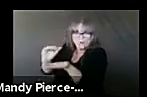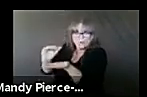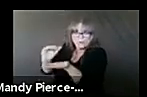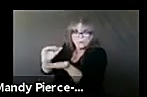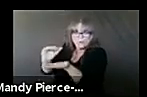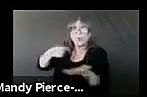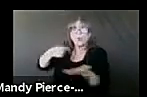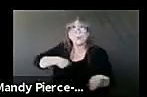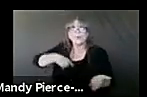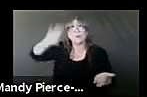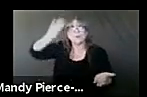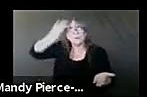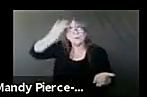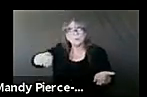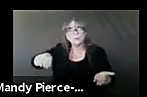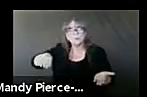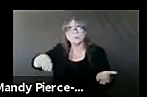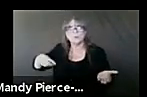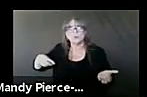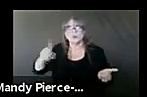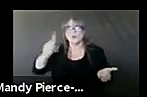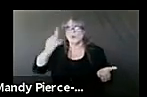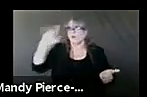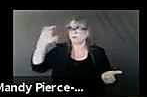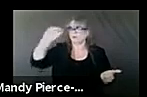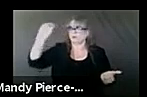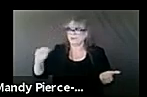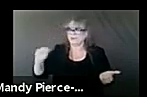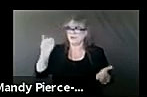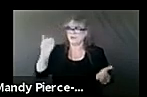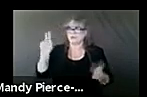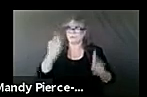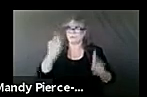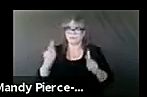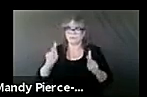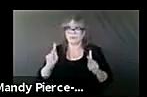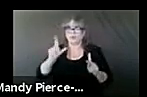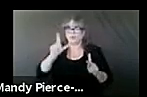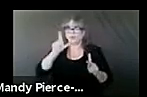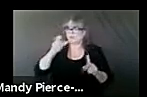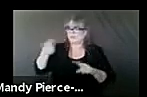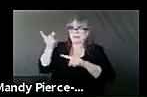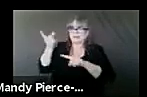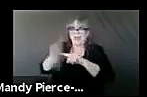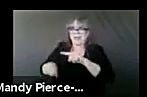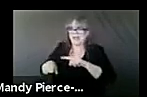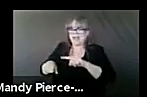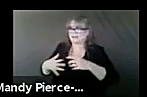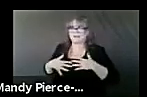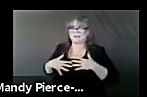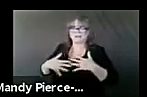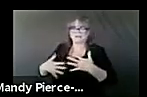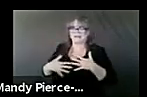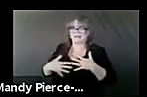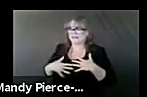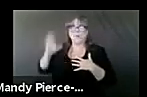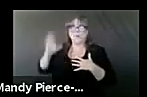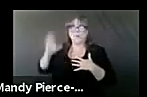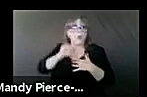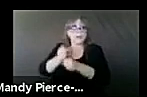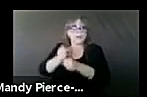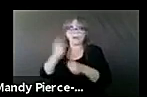need a ventilator and don't get one will not survive. So the School of Public Health is helping us to model